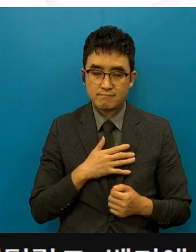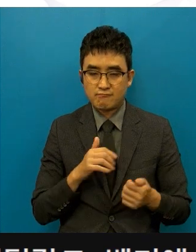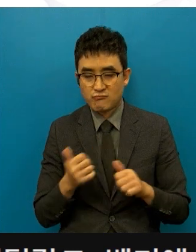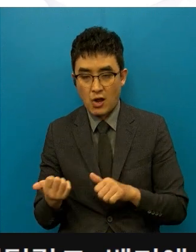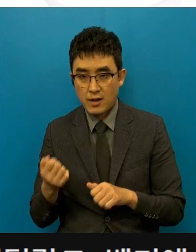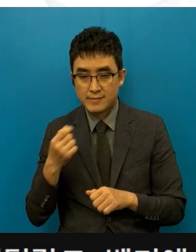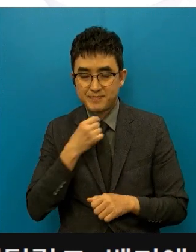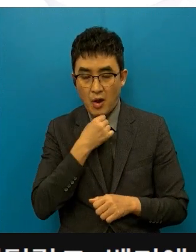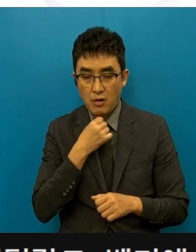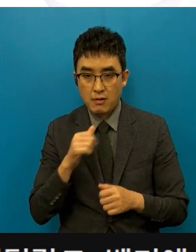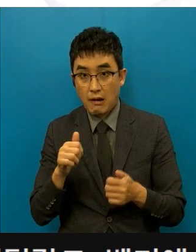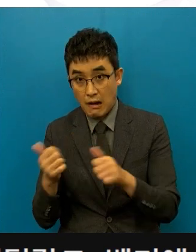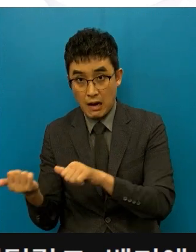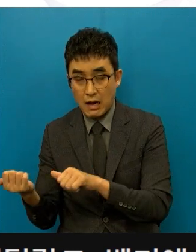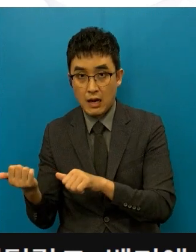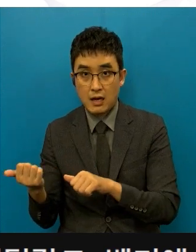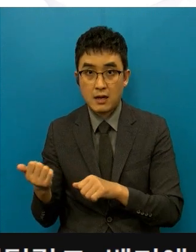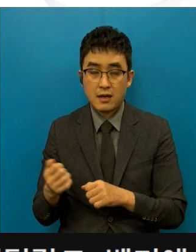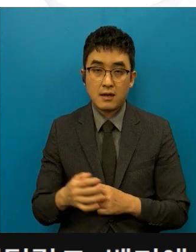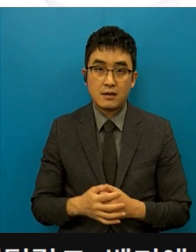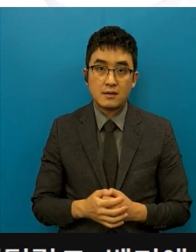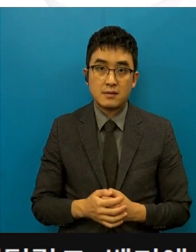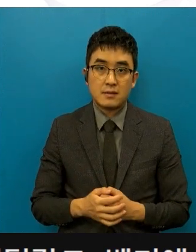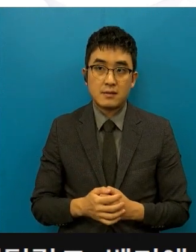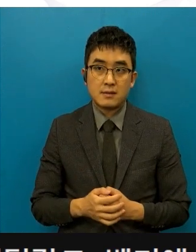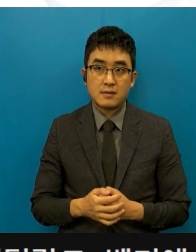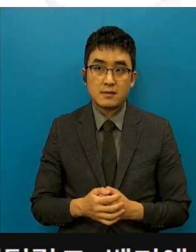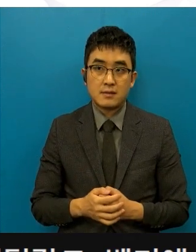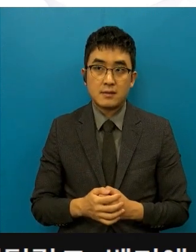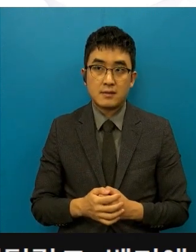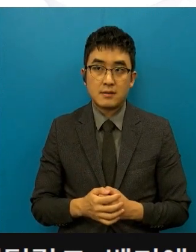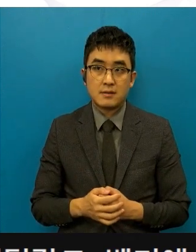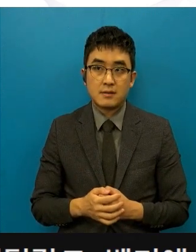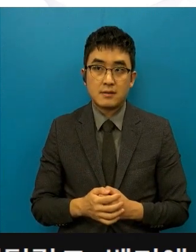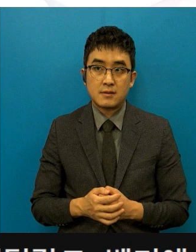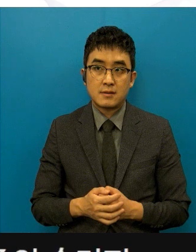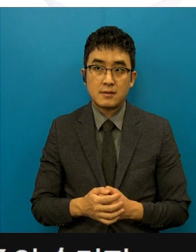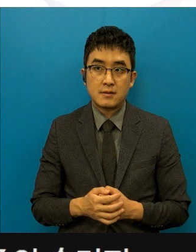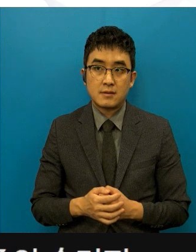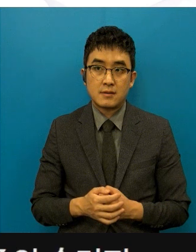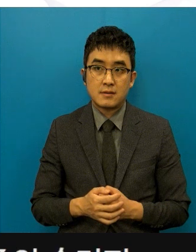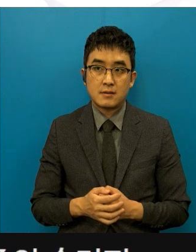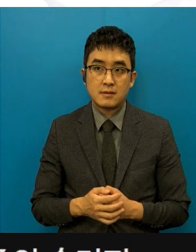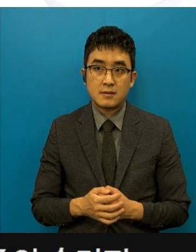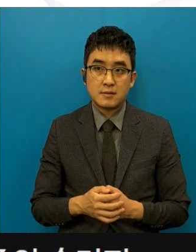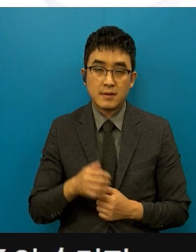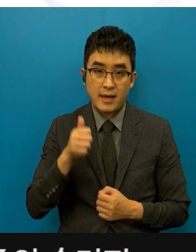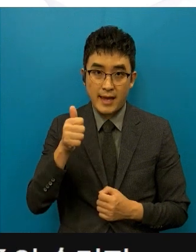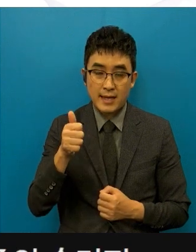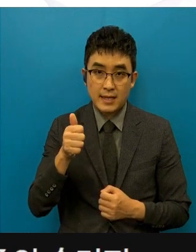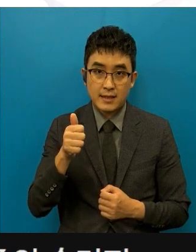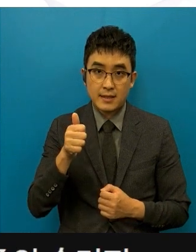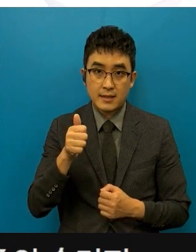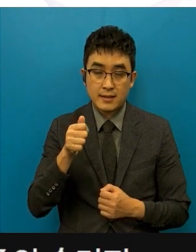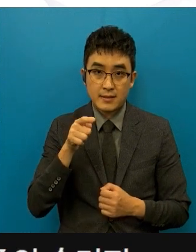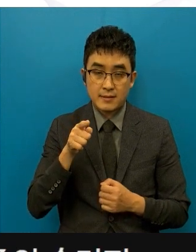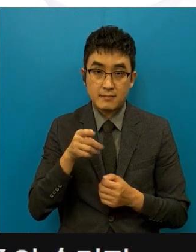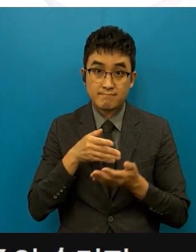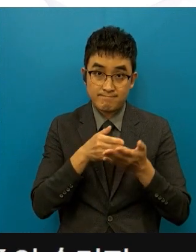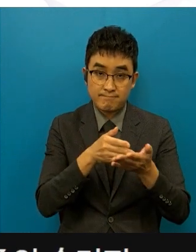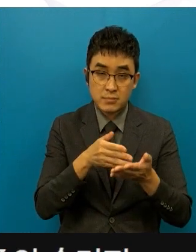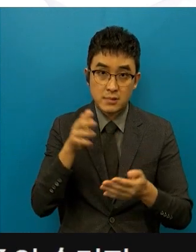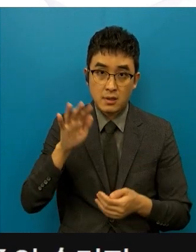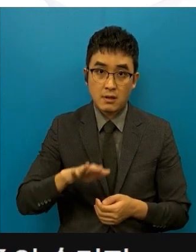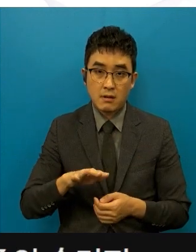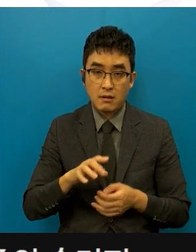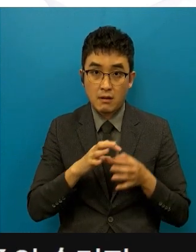A, but over time, do we extend the practice? Would it get out of control? I did not go